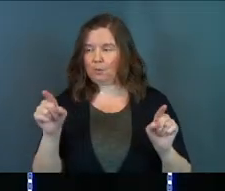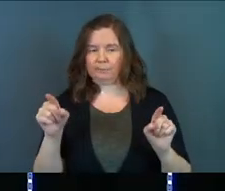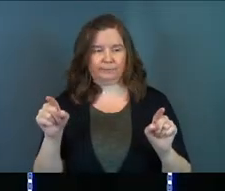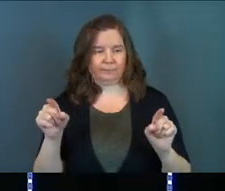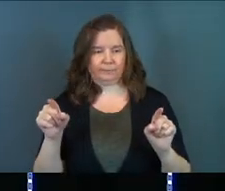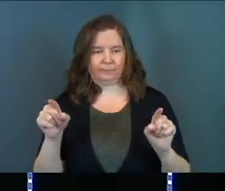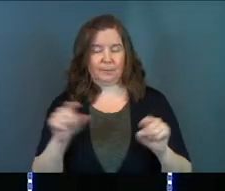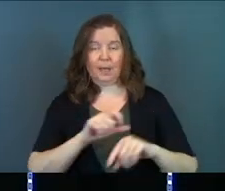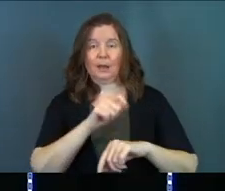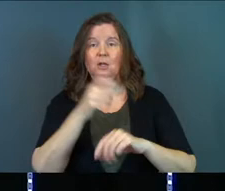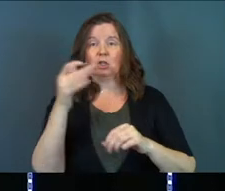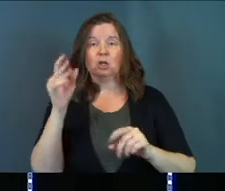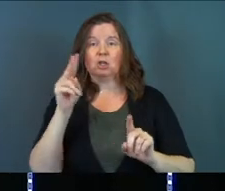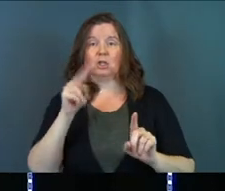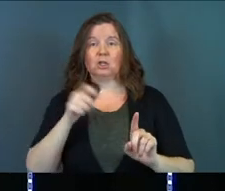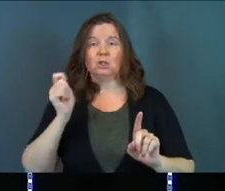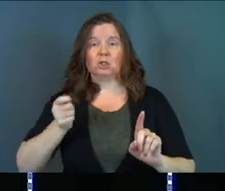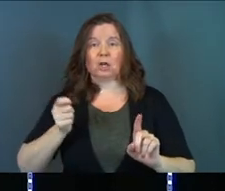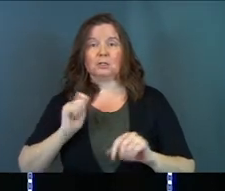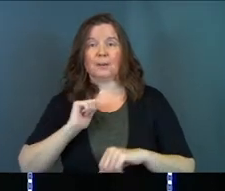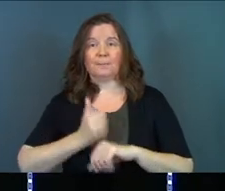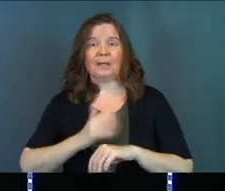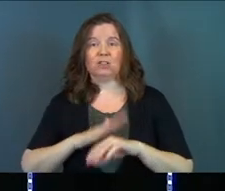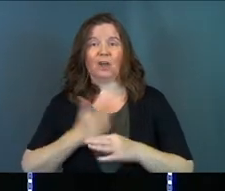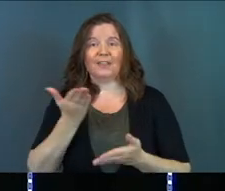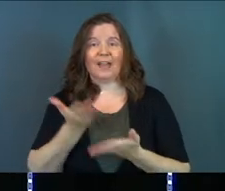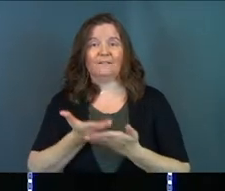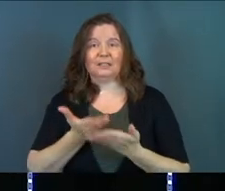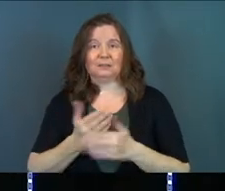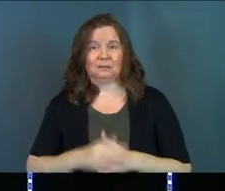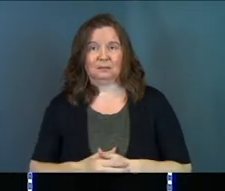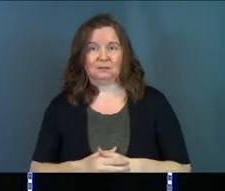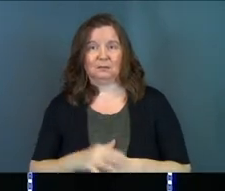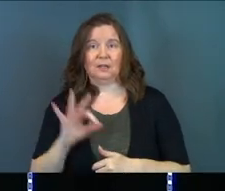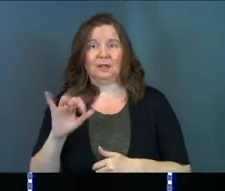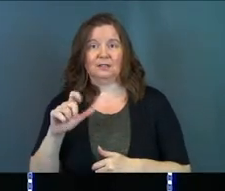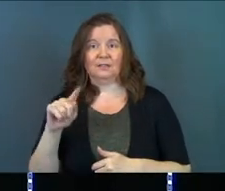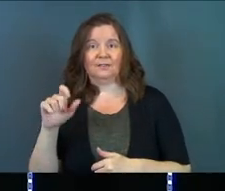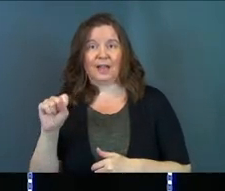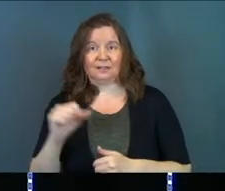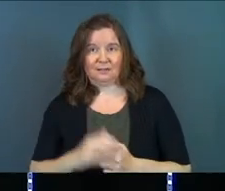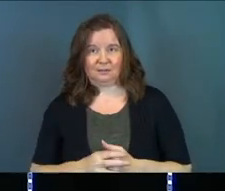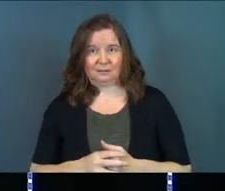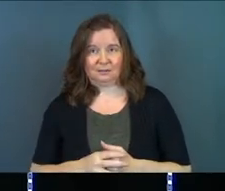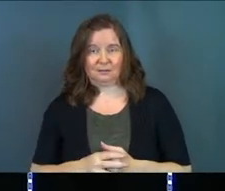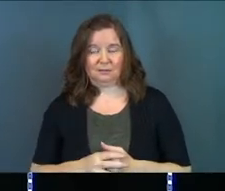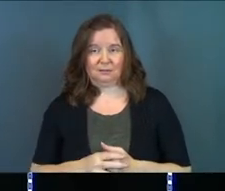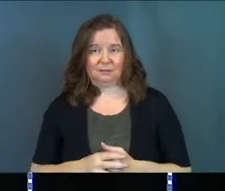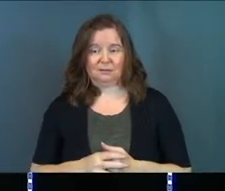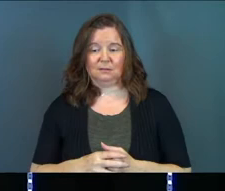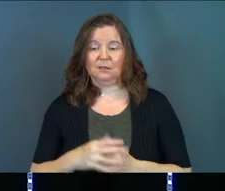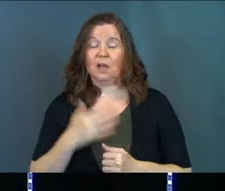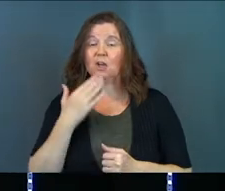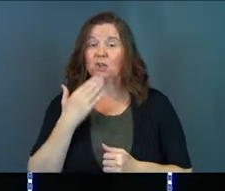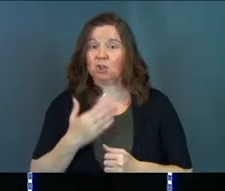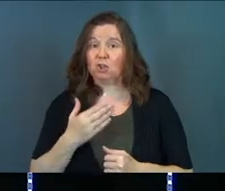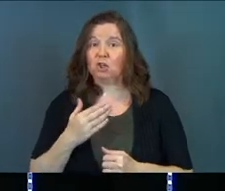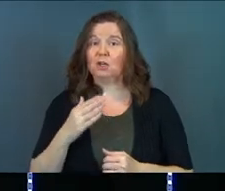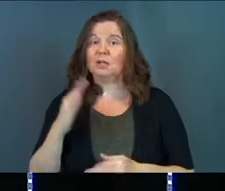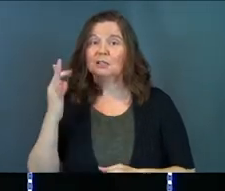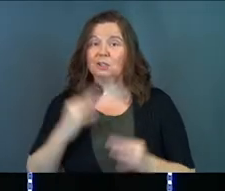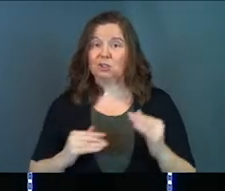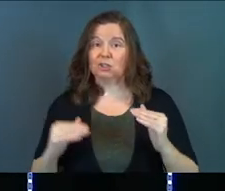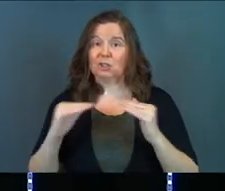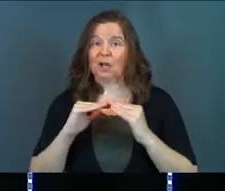people and judge them based on the evidence, the facts. And good justice